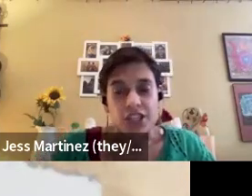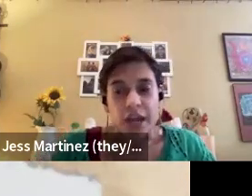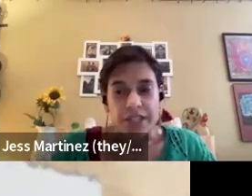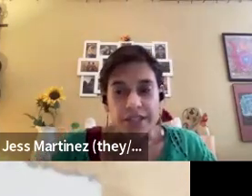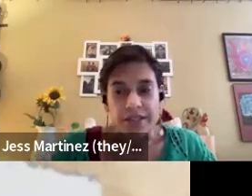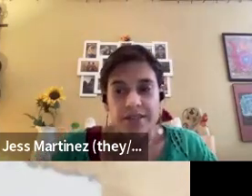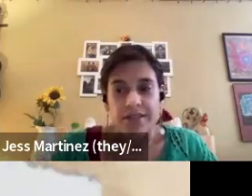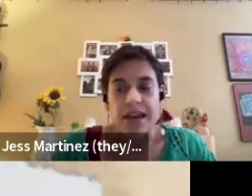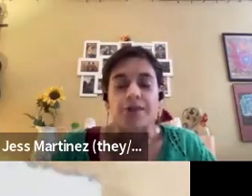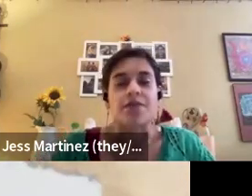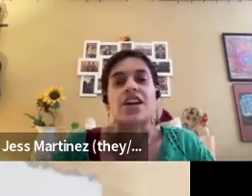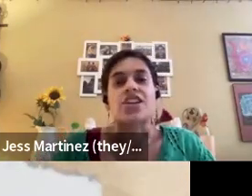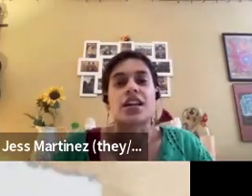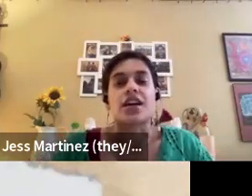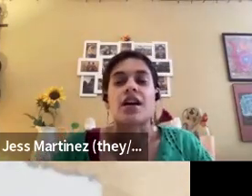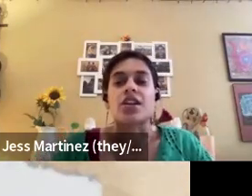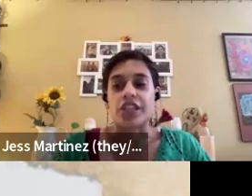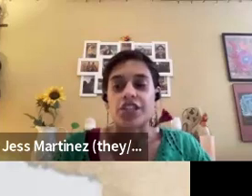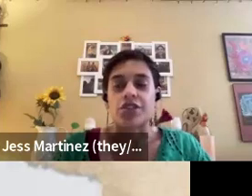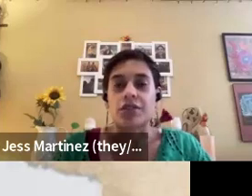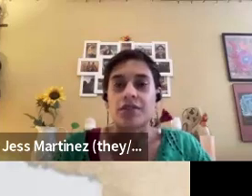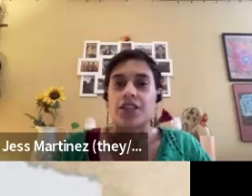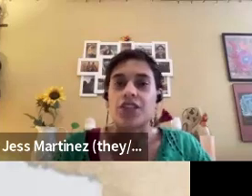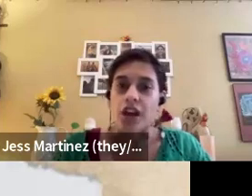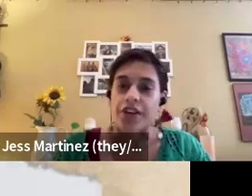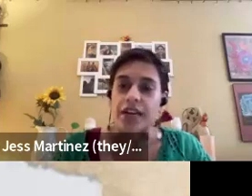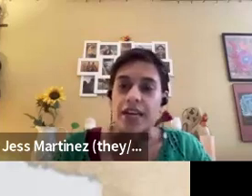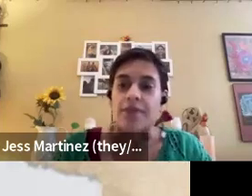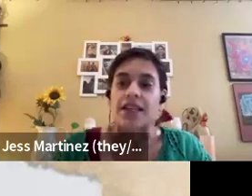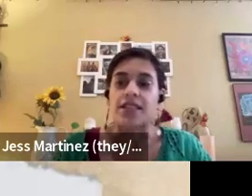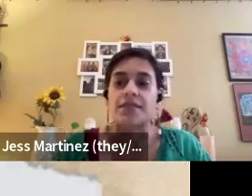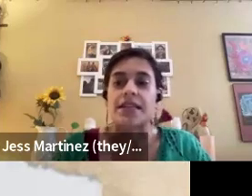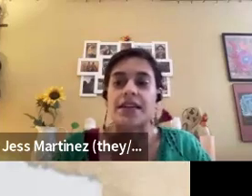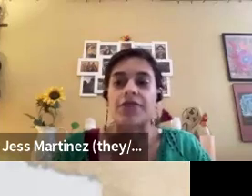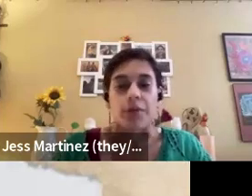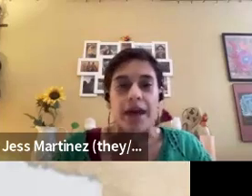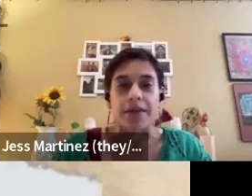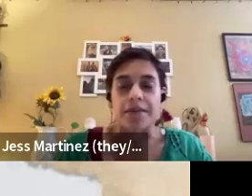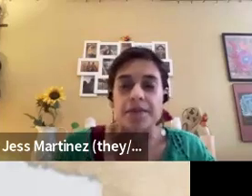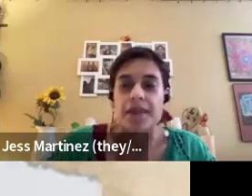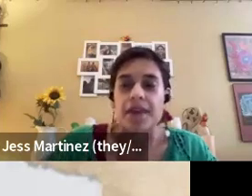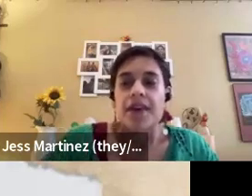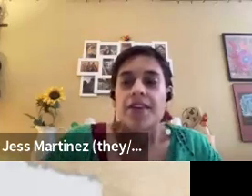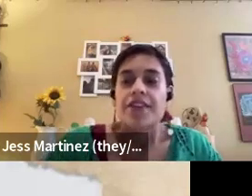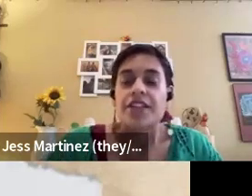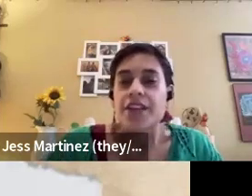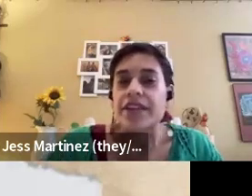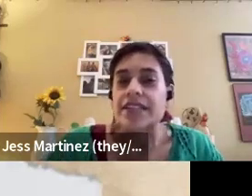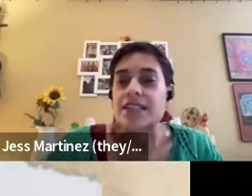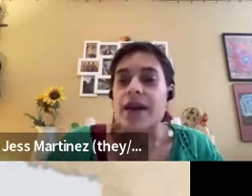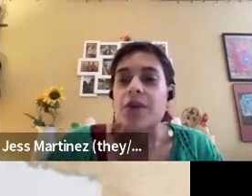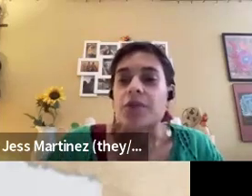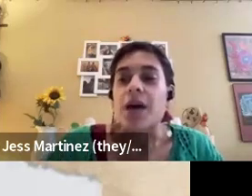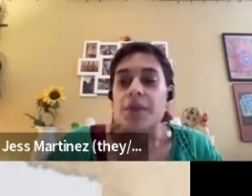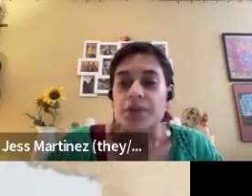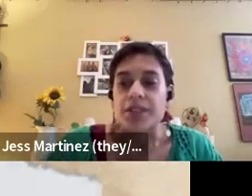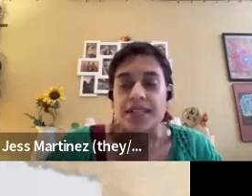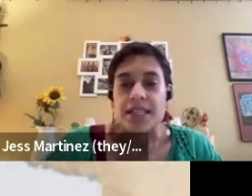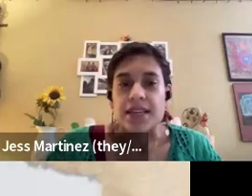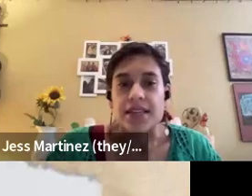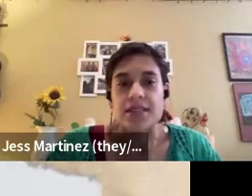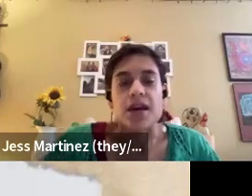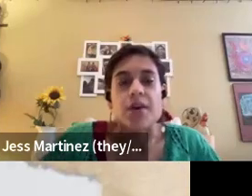my dissertation chapters. I was imagining a non-traditional, mixed genre, and mixed media format. There's many reasons why I will